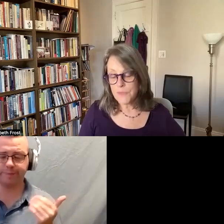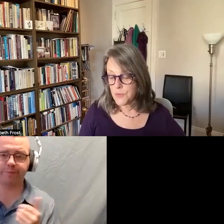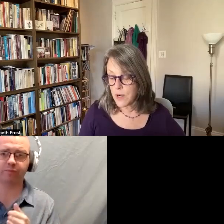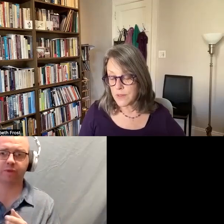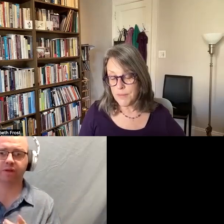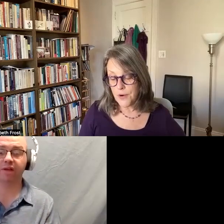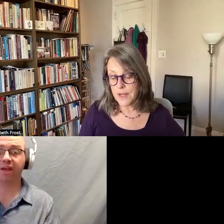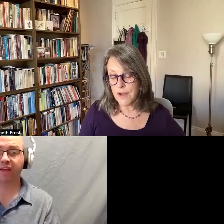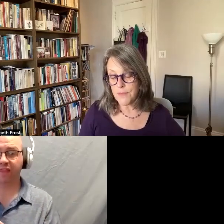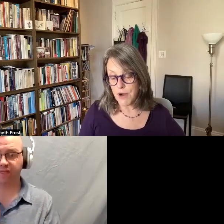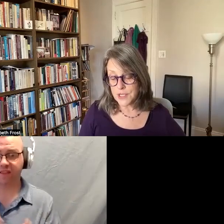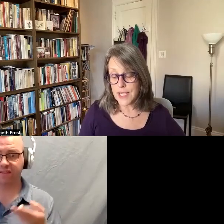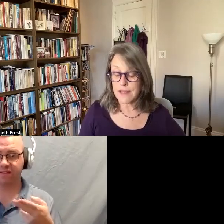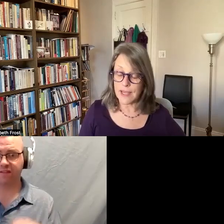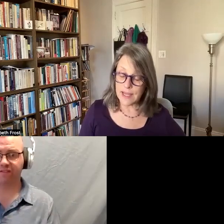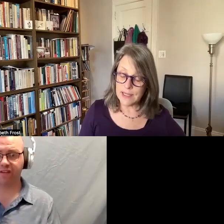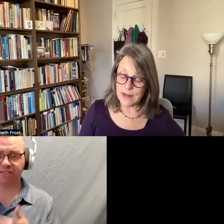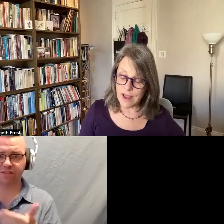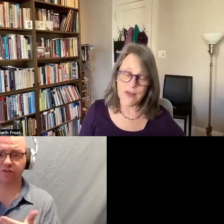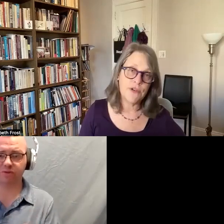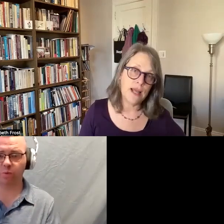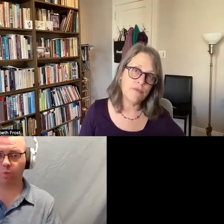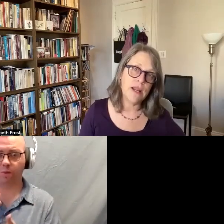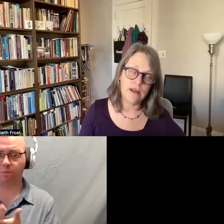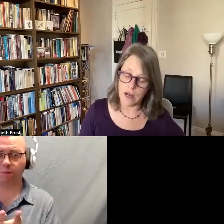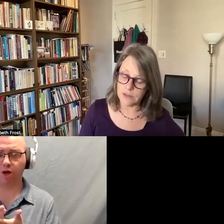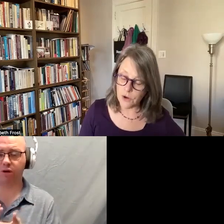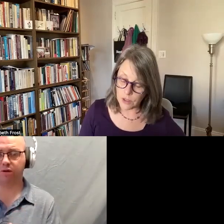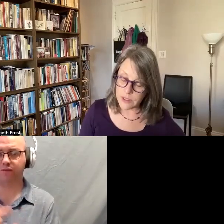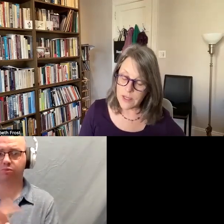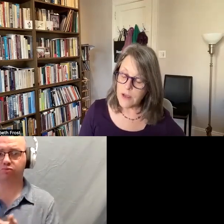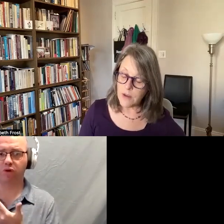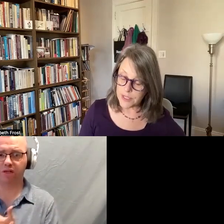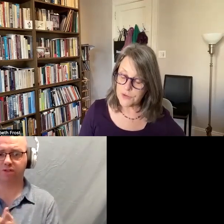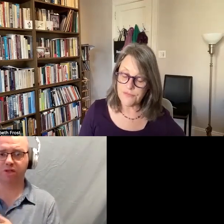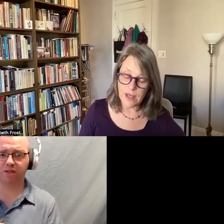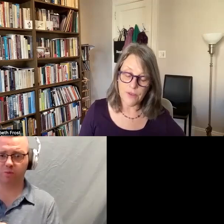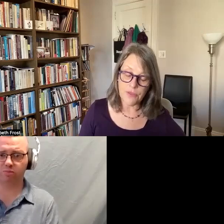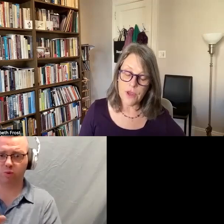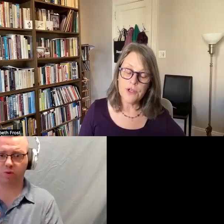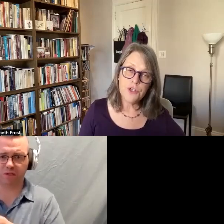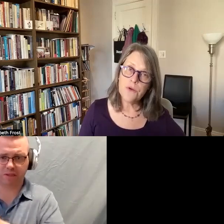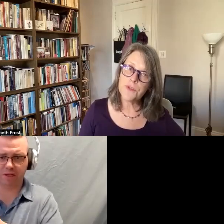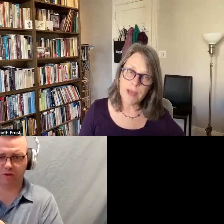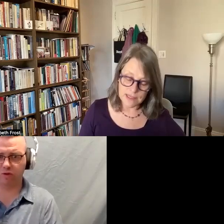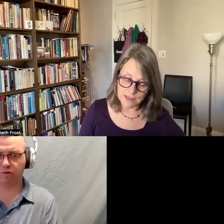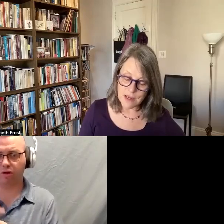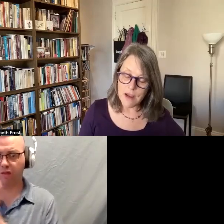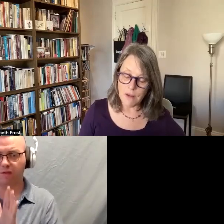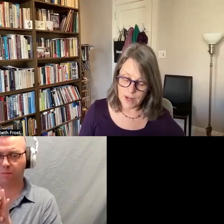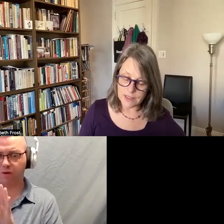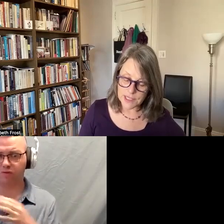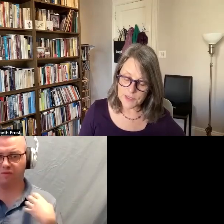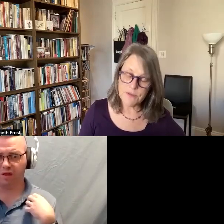whole is one component of a project that Kenny and I have collaborated on called A Picture of Health, Joe